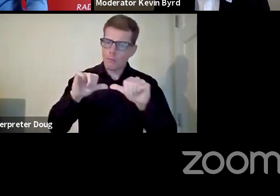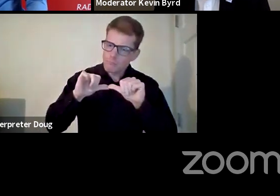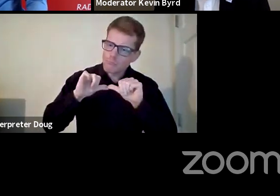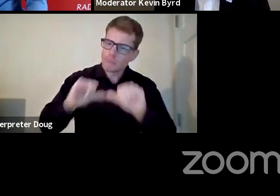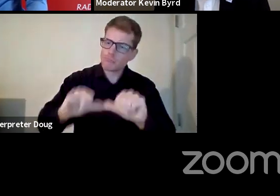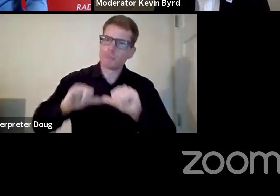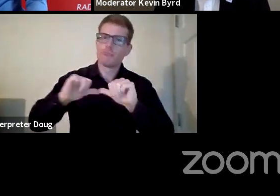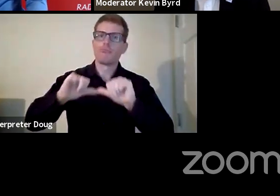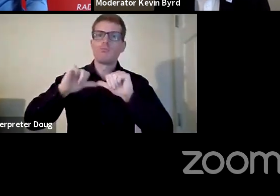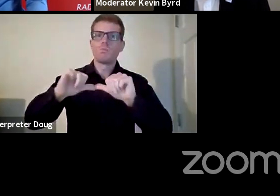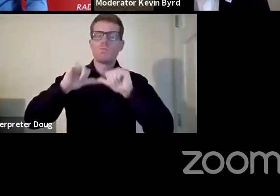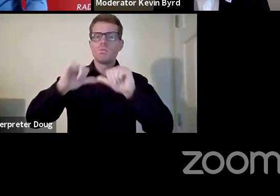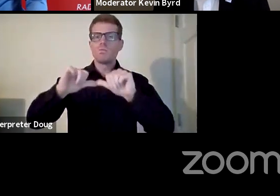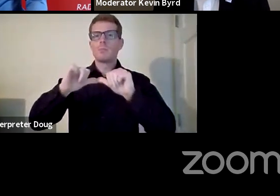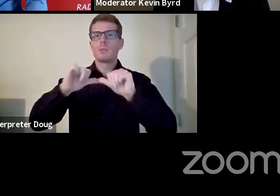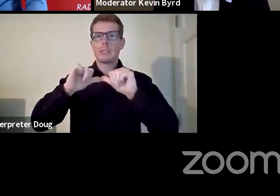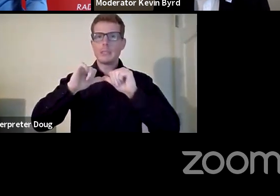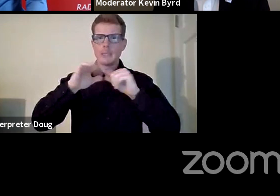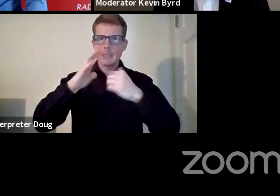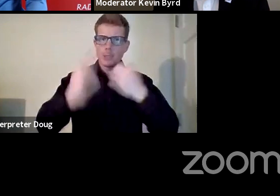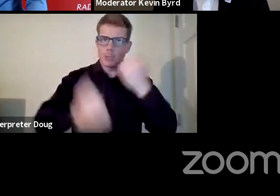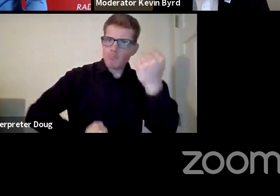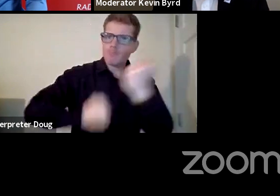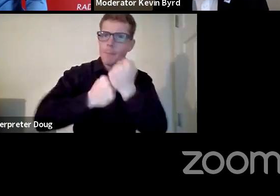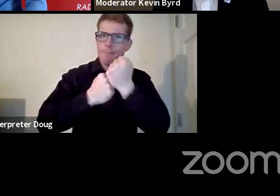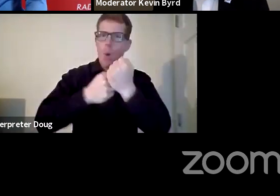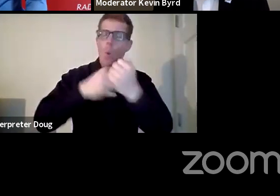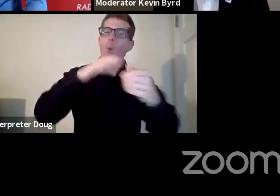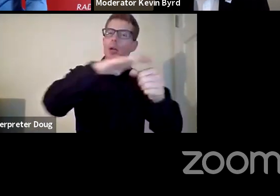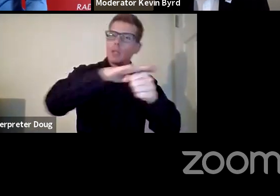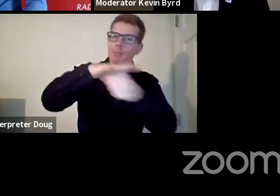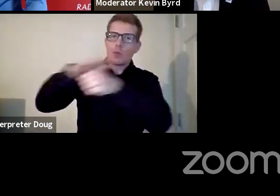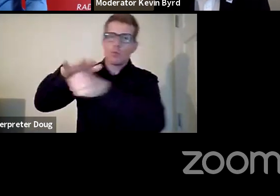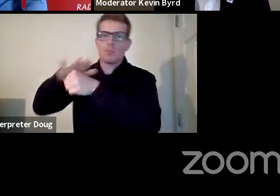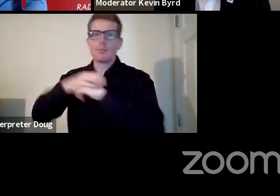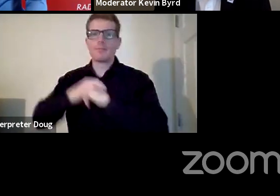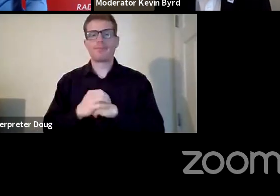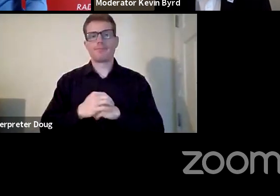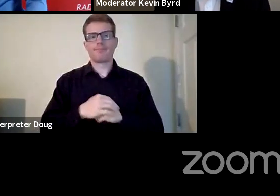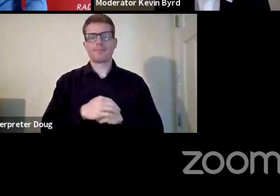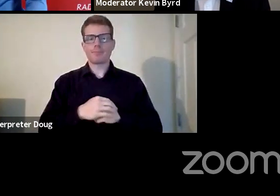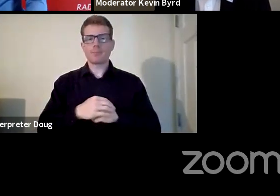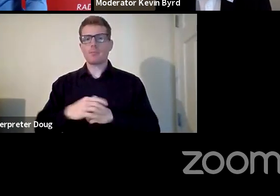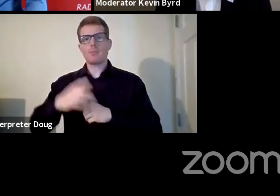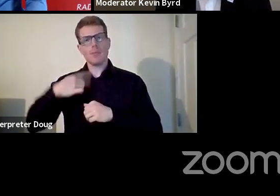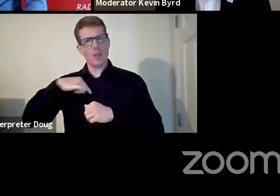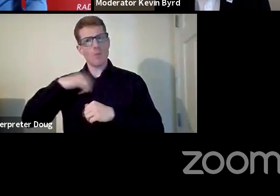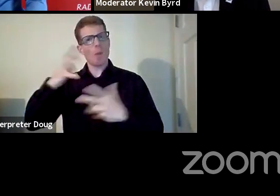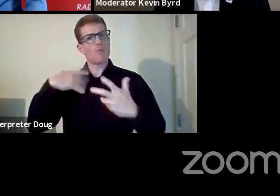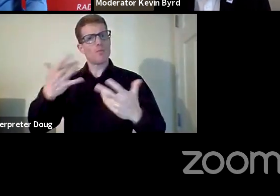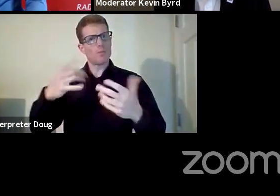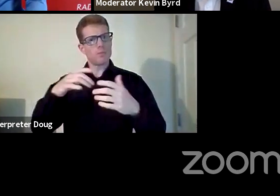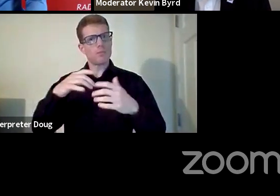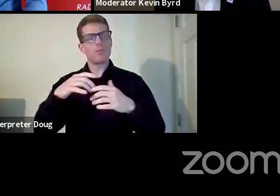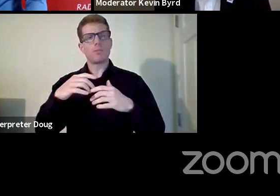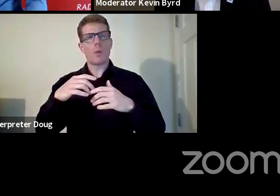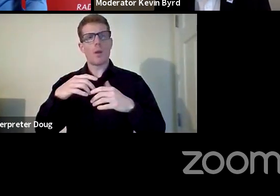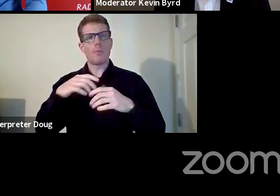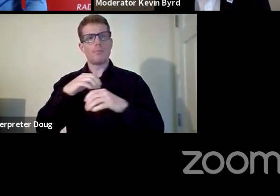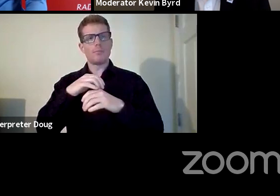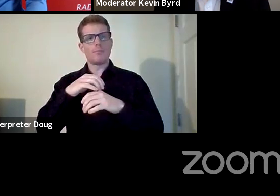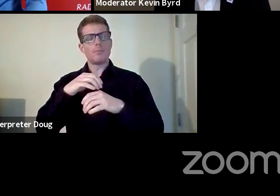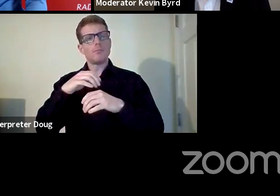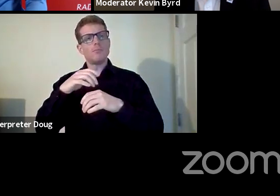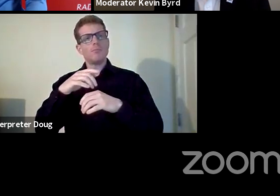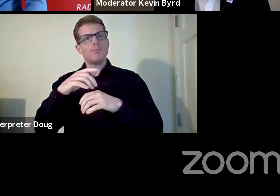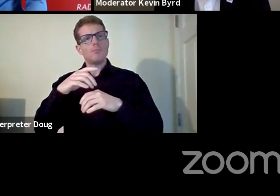we're completely data-driven, we want to be transparent, authentic, and timely in our communications. But one of the things that we really thought hard